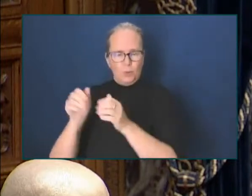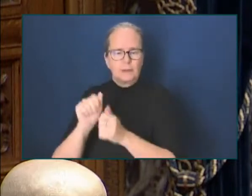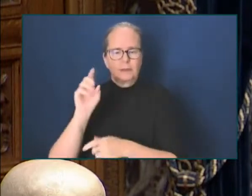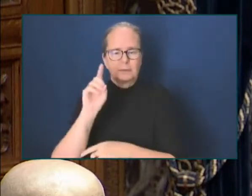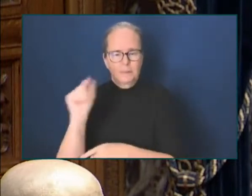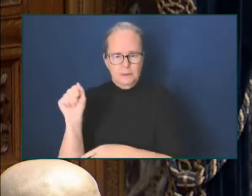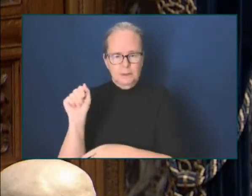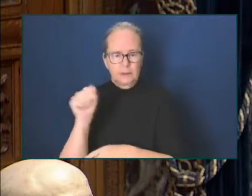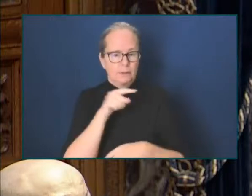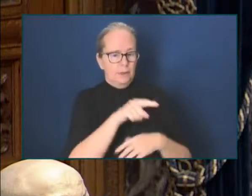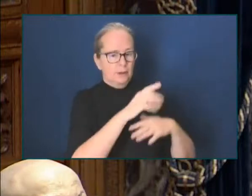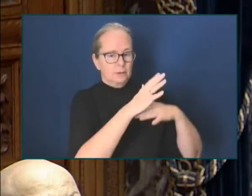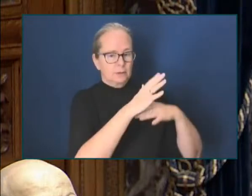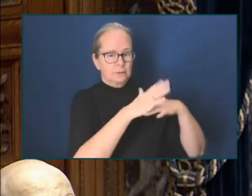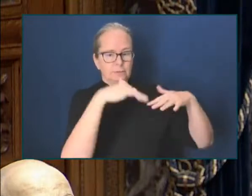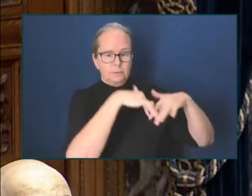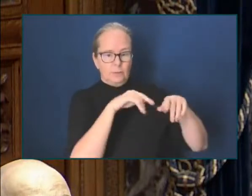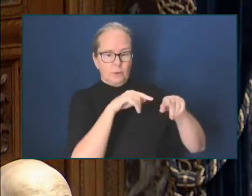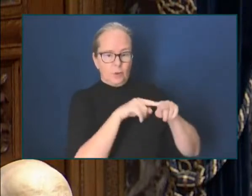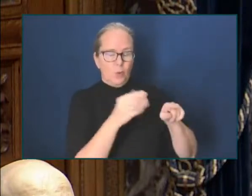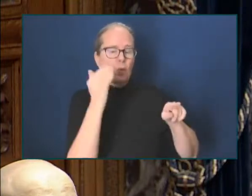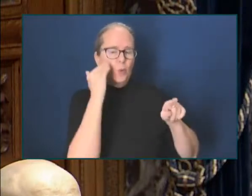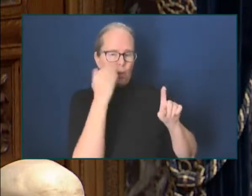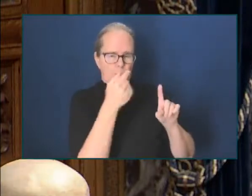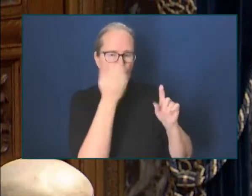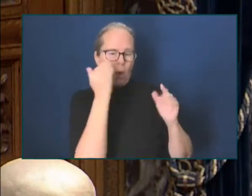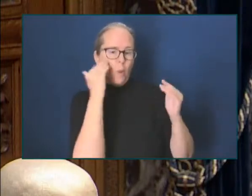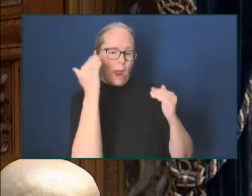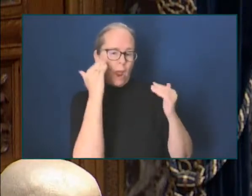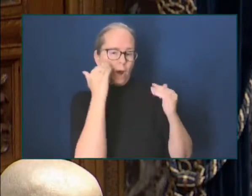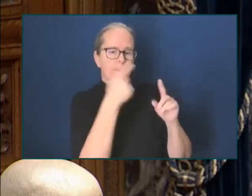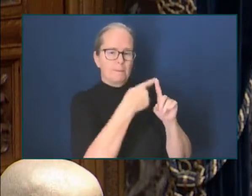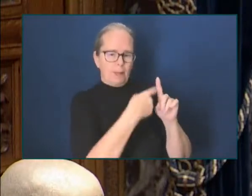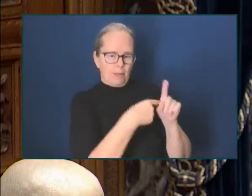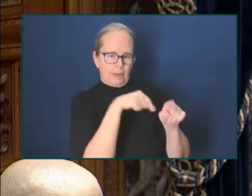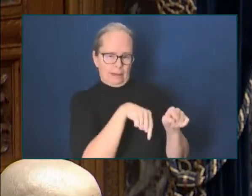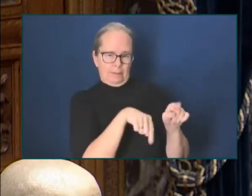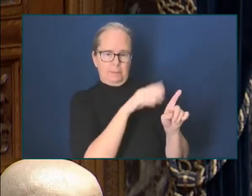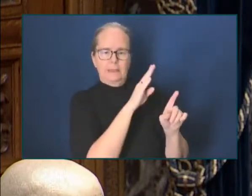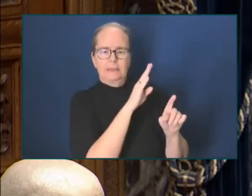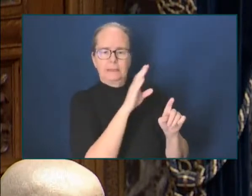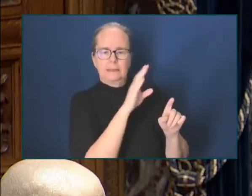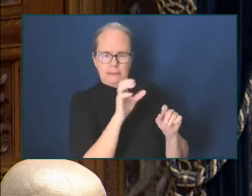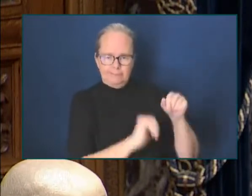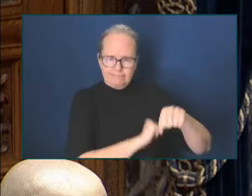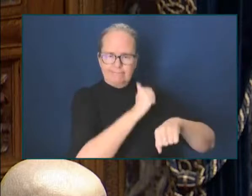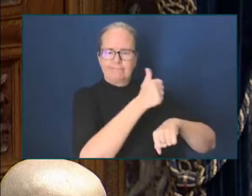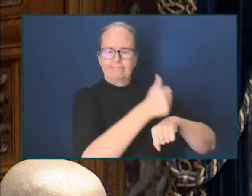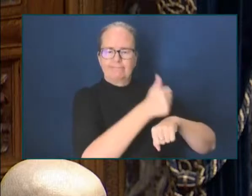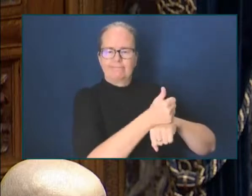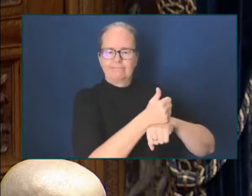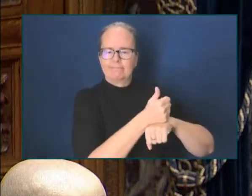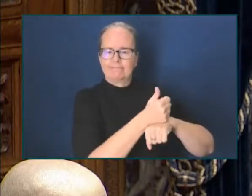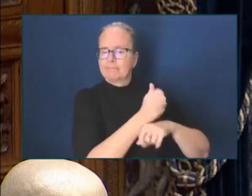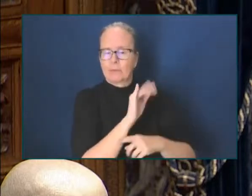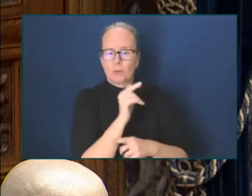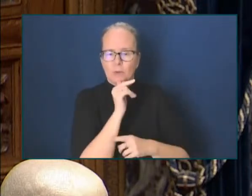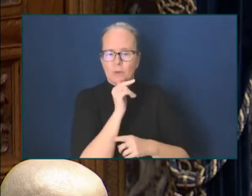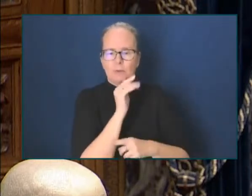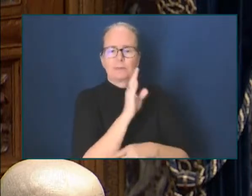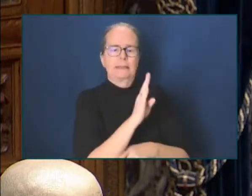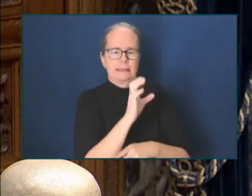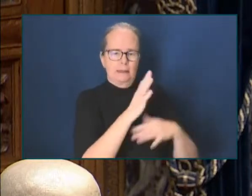British Columbia. This Awareness Month was created by the British Columbia Aboriginal Network on Disability Society, or BCANS,